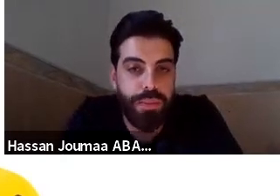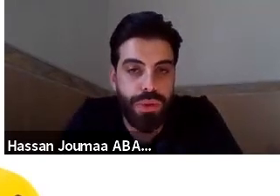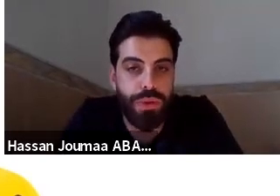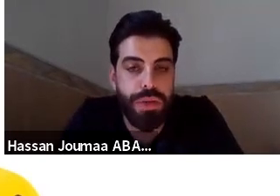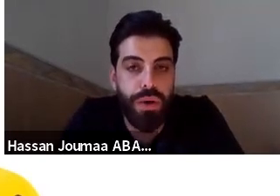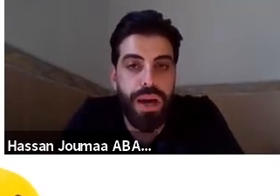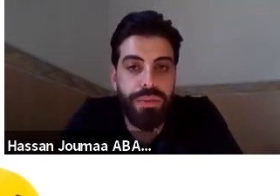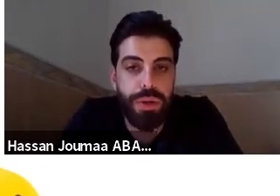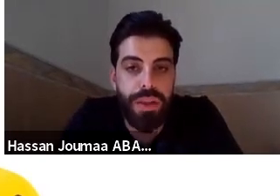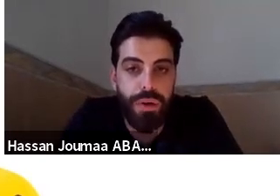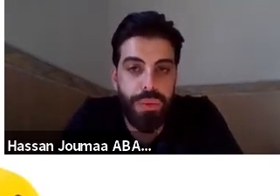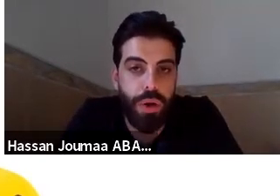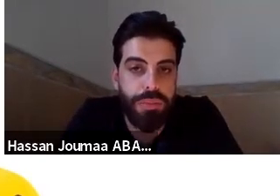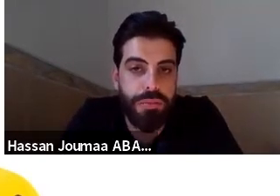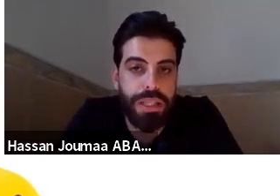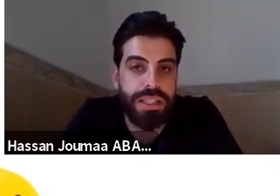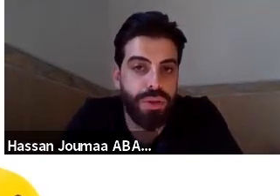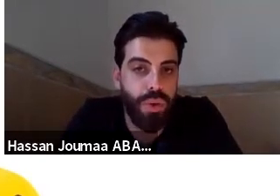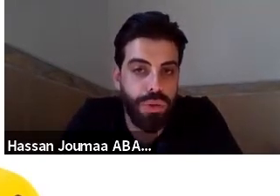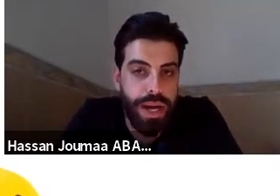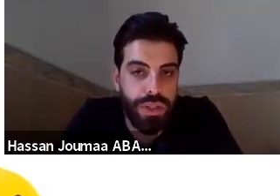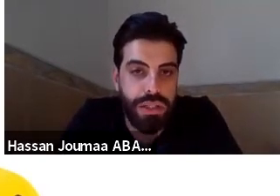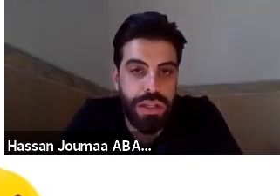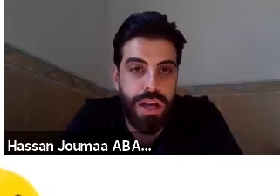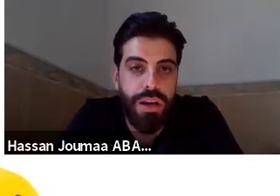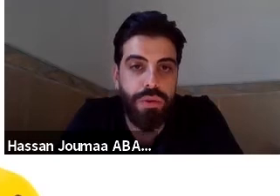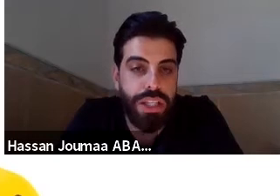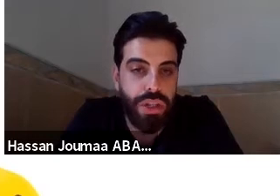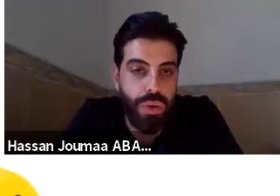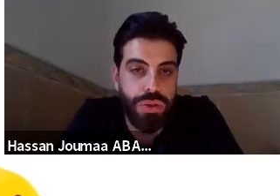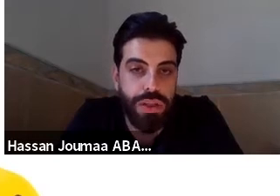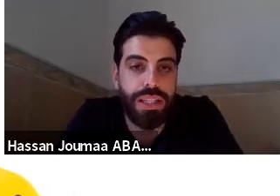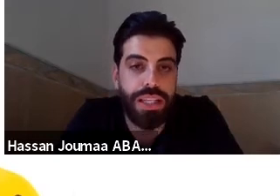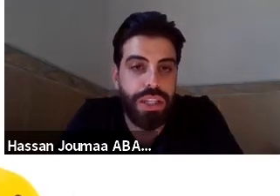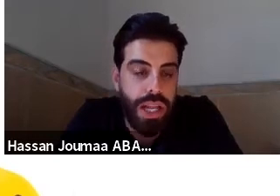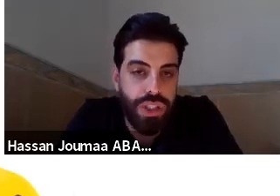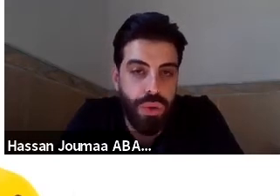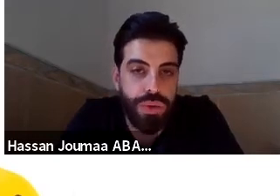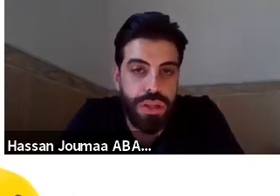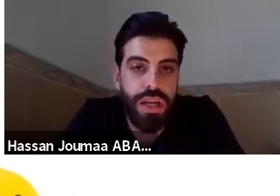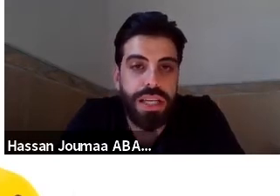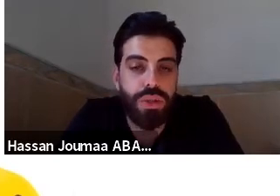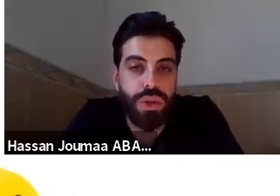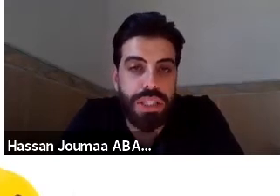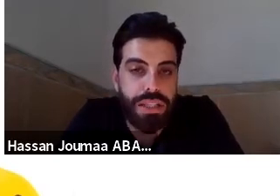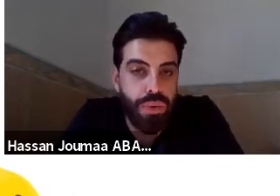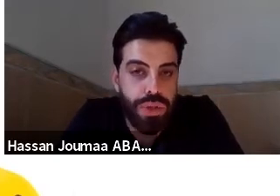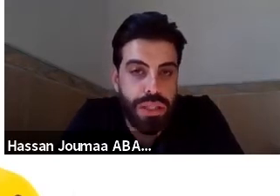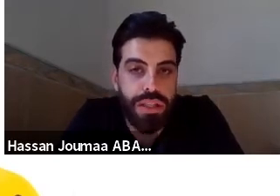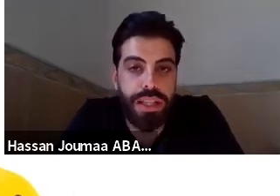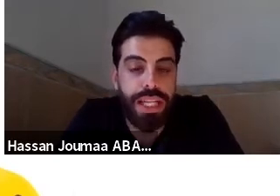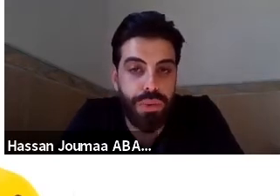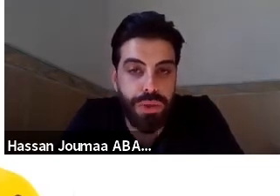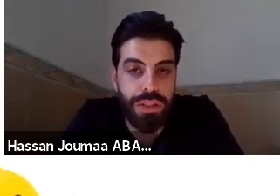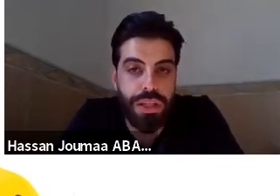Ubuntu Symposium, we affirm the following commitments and call to actions for NGOs, international NGOs, research